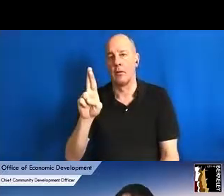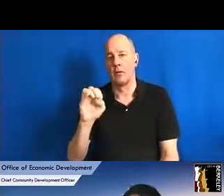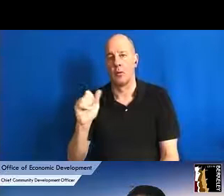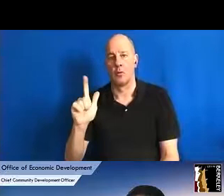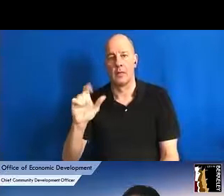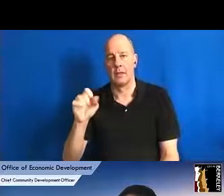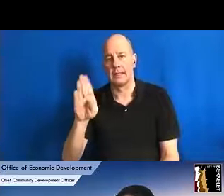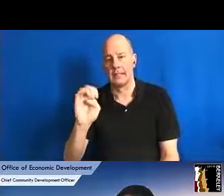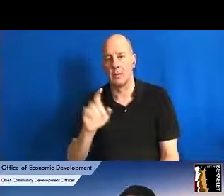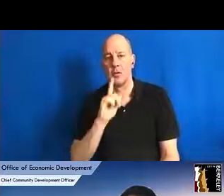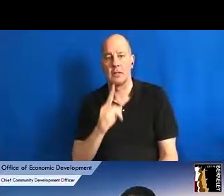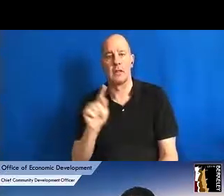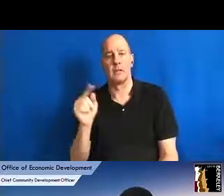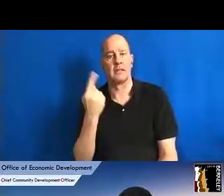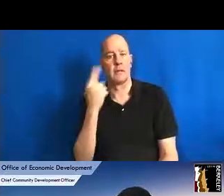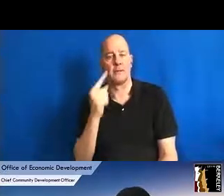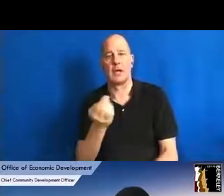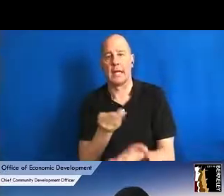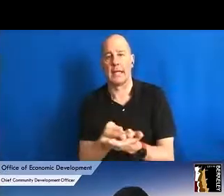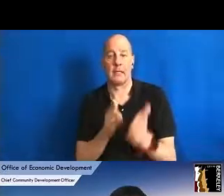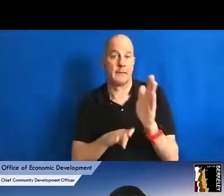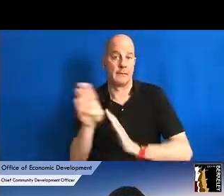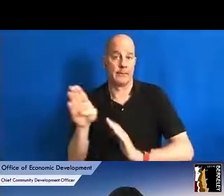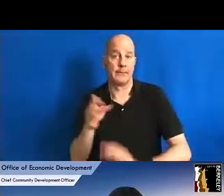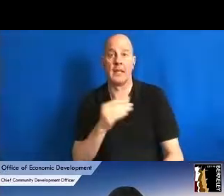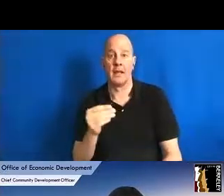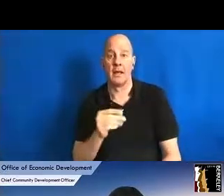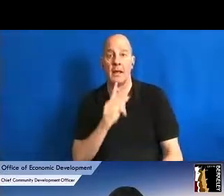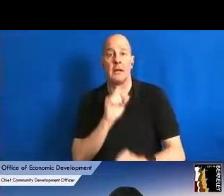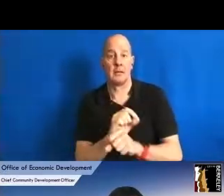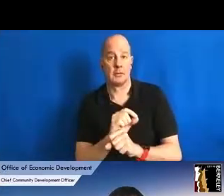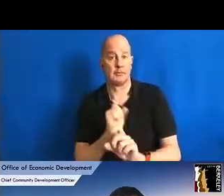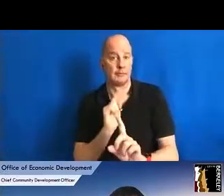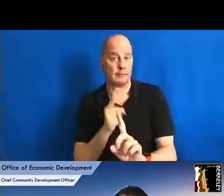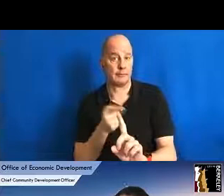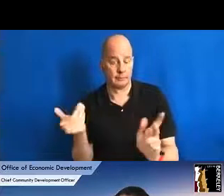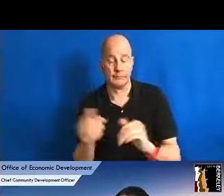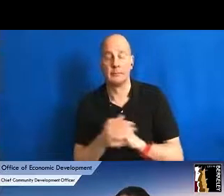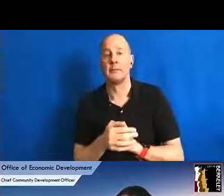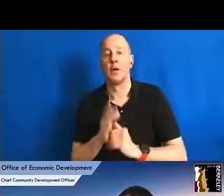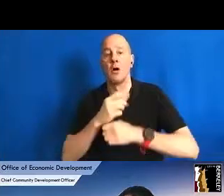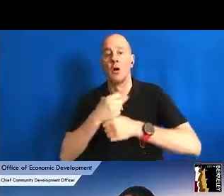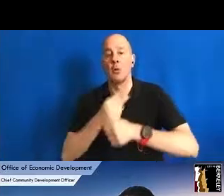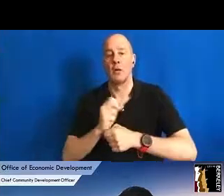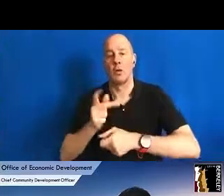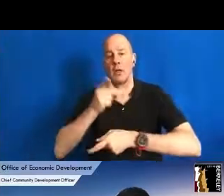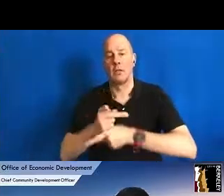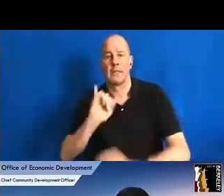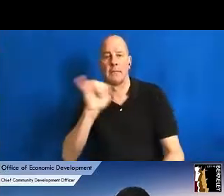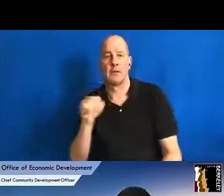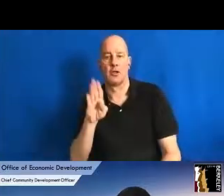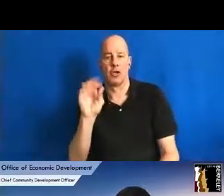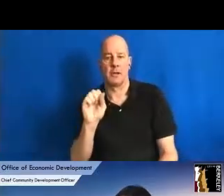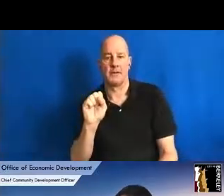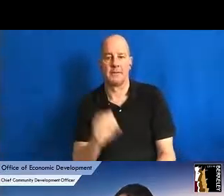of economic development. And the true intent is to either create or to retain jobs. And so